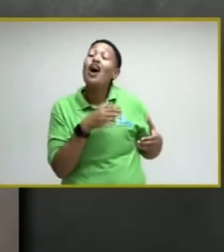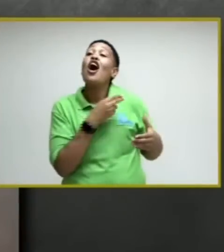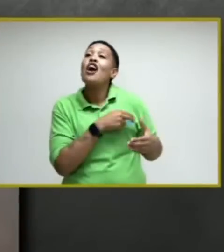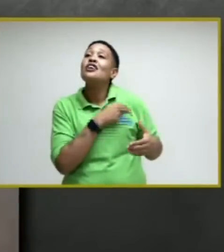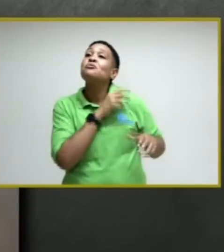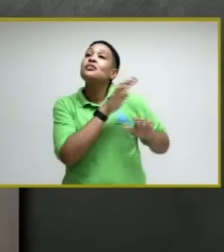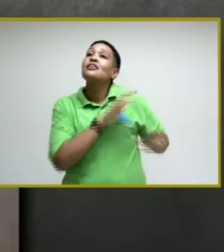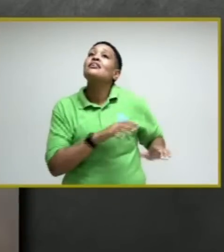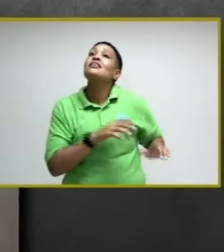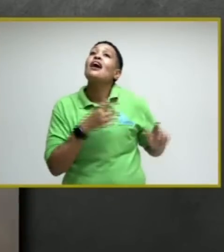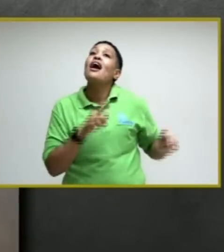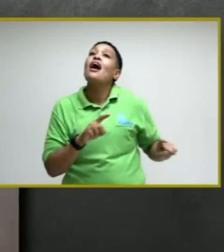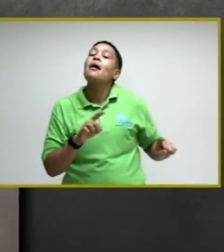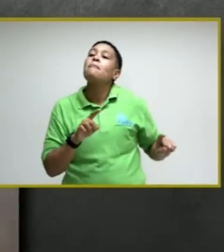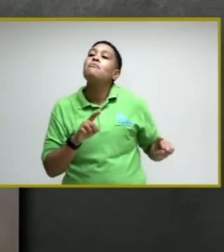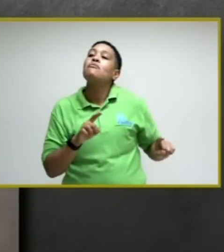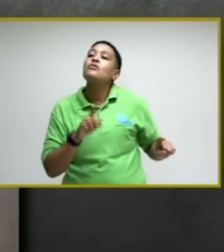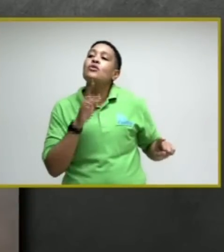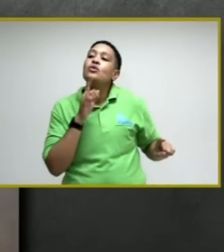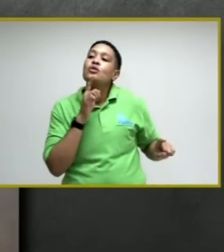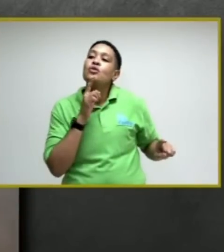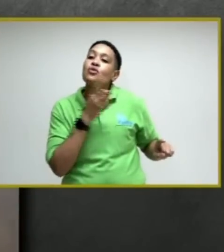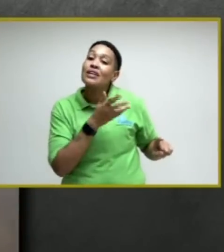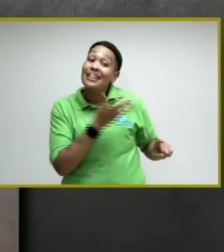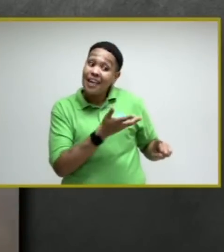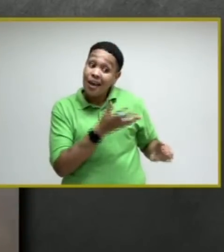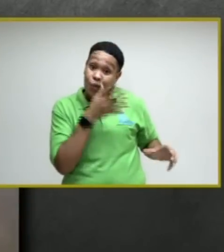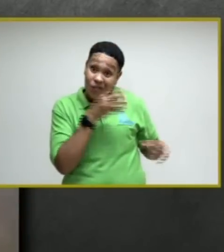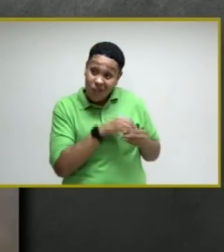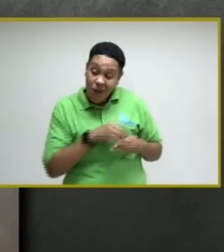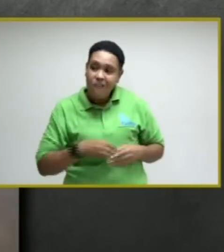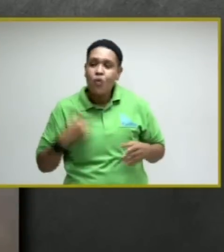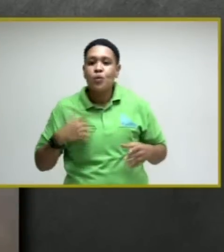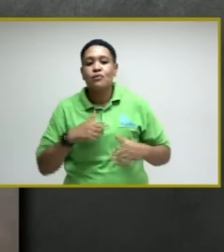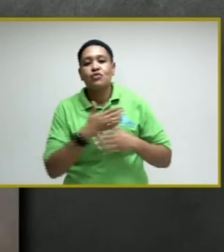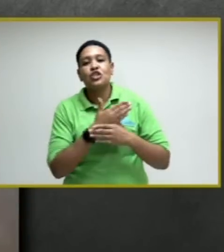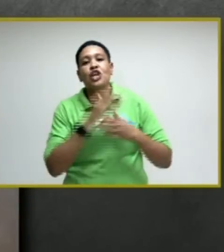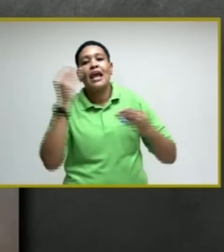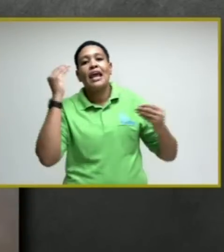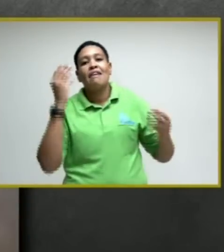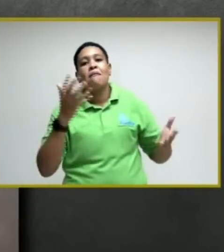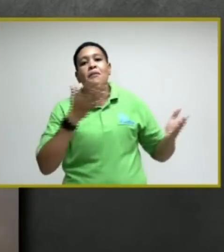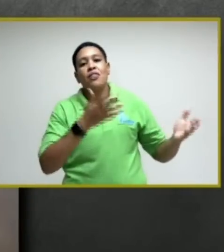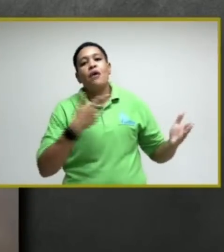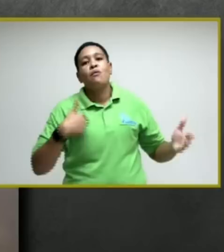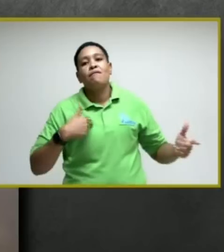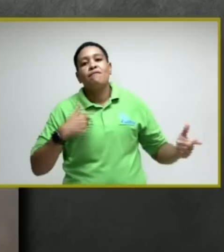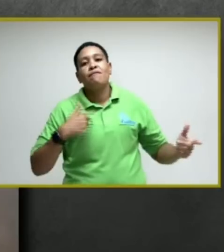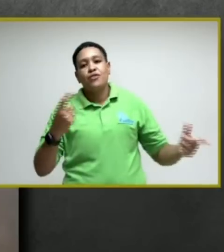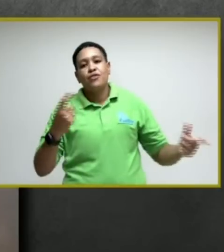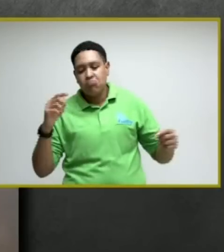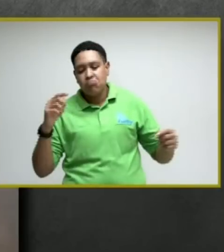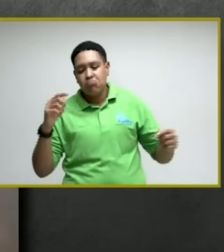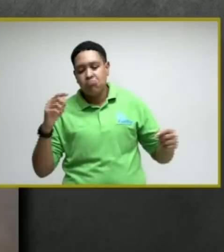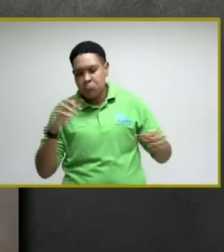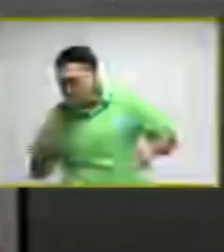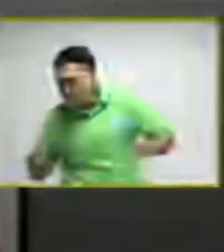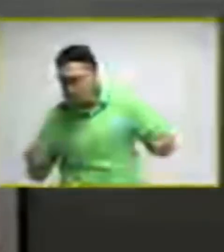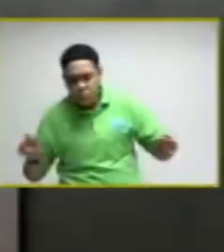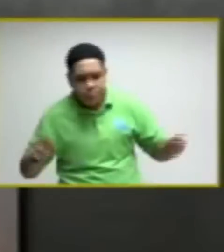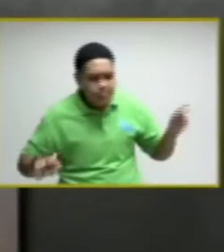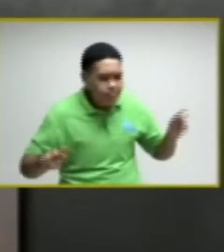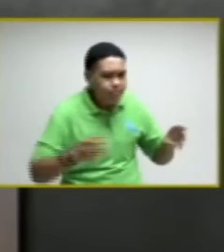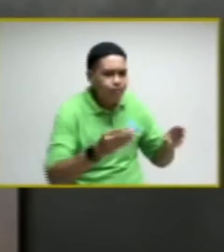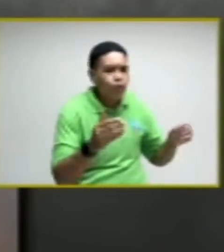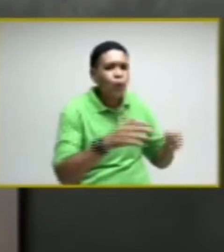hospitals that are on board, we have shared information, we have done site visits. A few of the